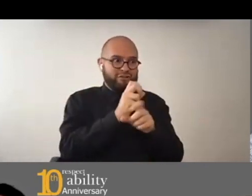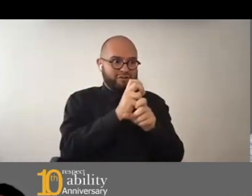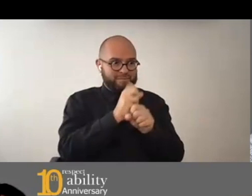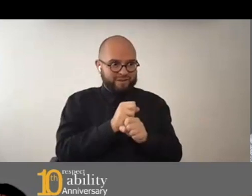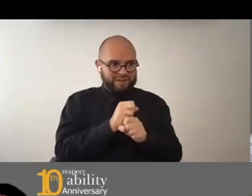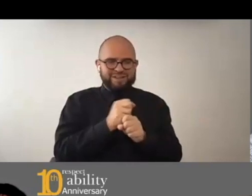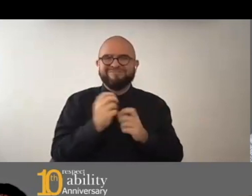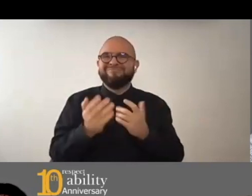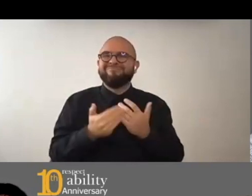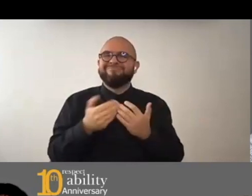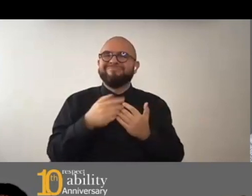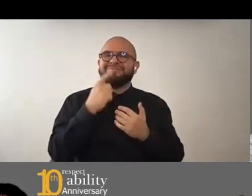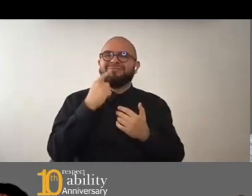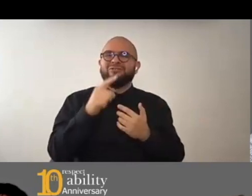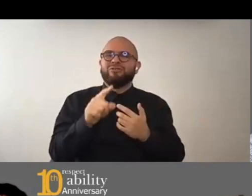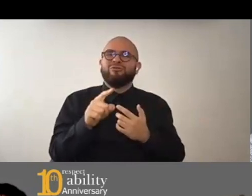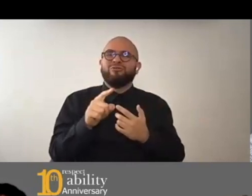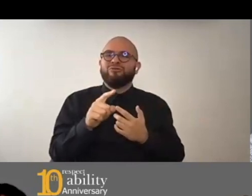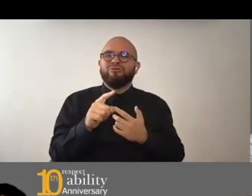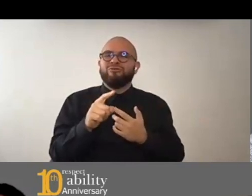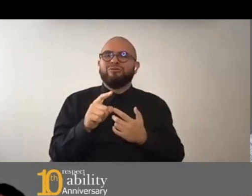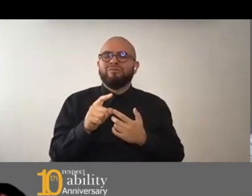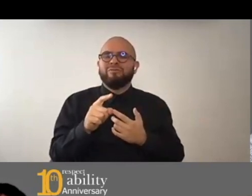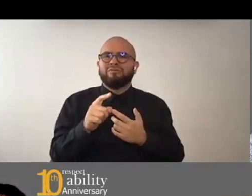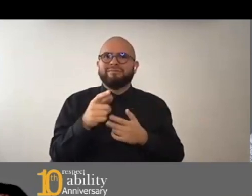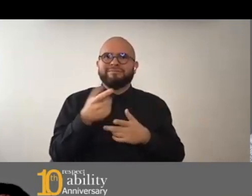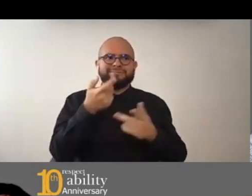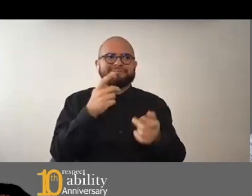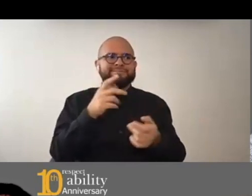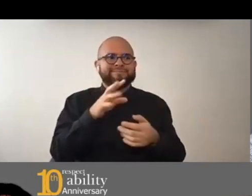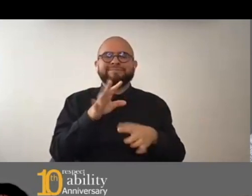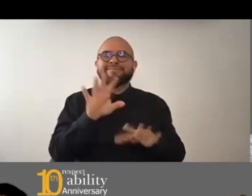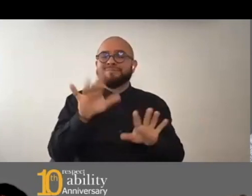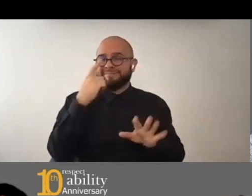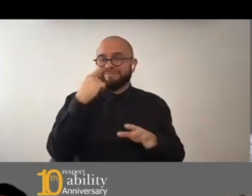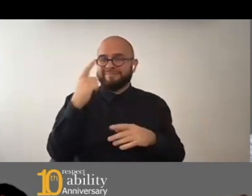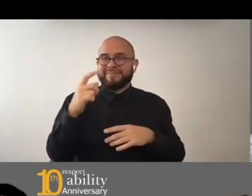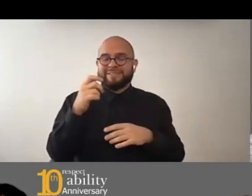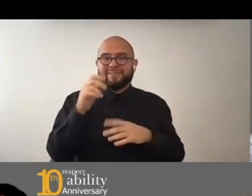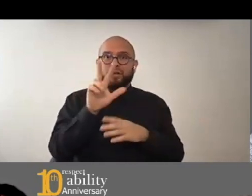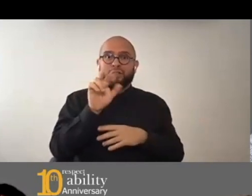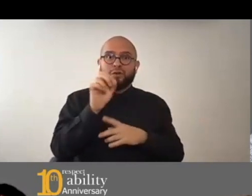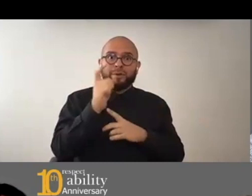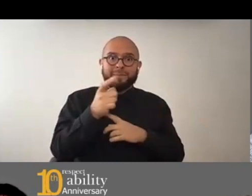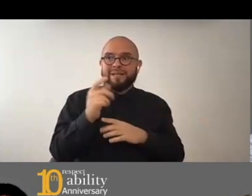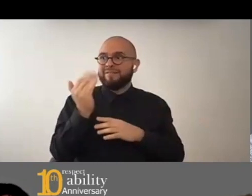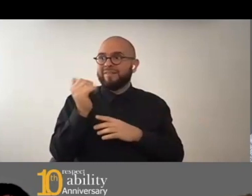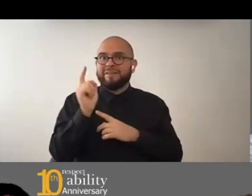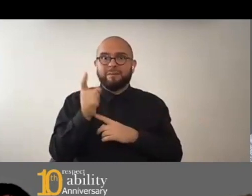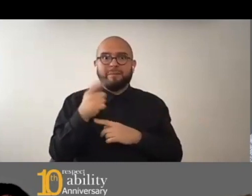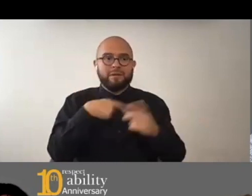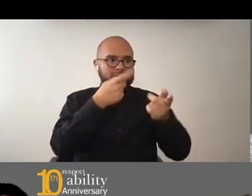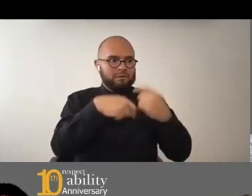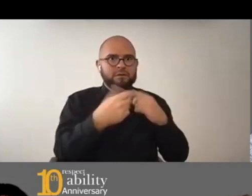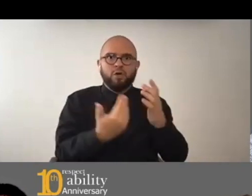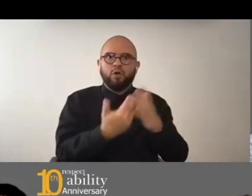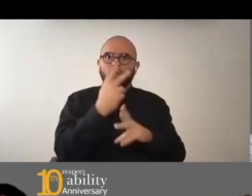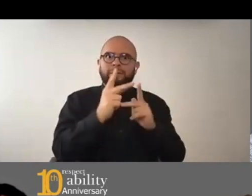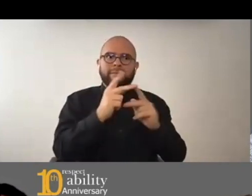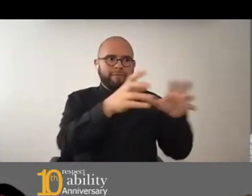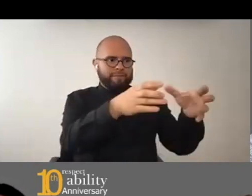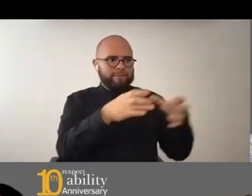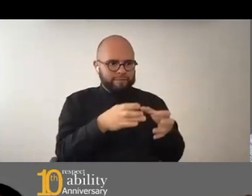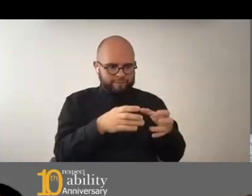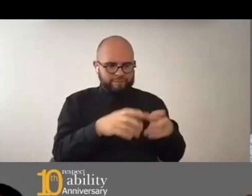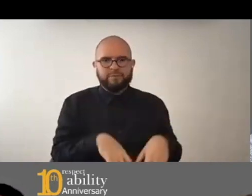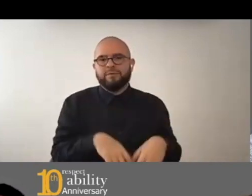about taking constituent meetings every 30 minutes, I used to take constituent meetings every 15 minutes. And I would have 10 minutes, and then I'd have a couple seconds